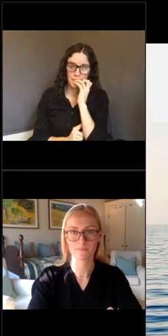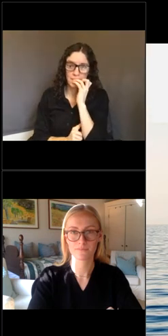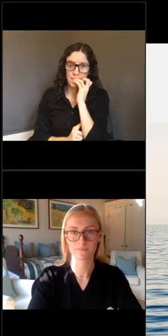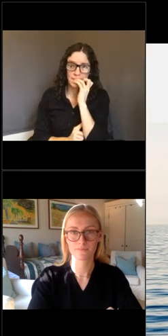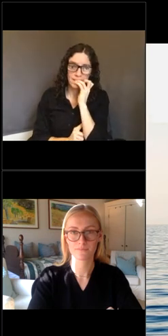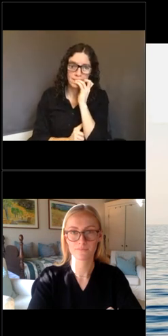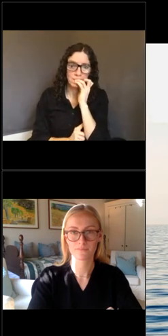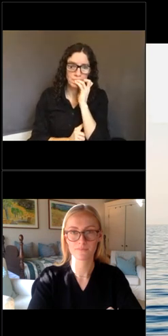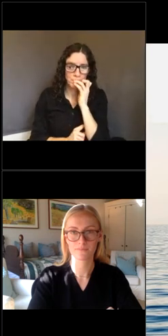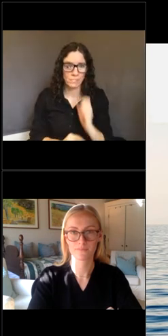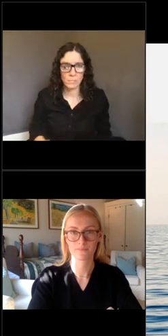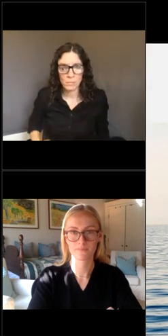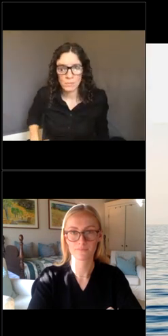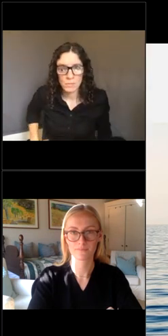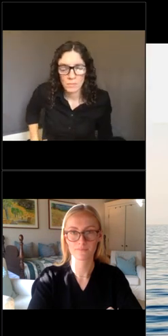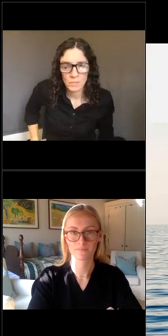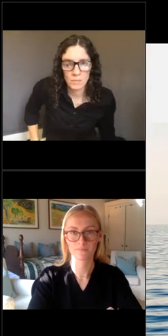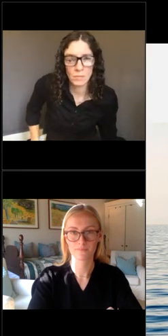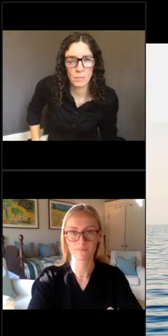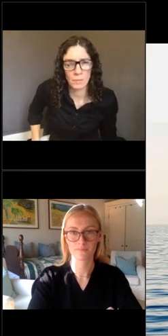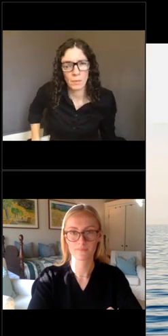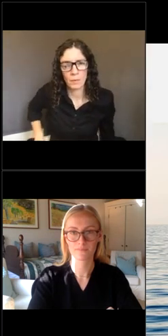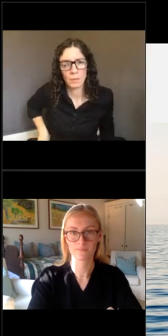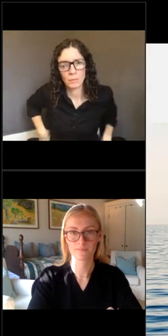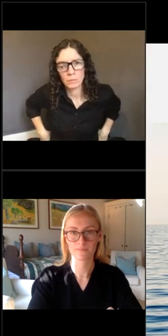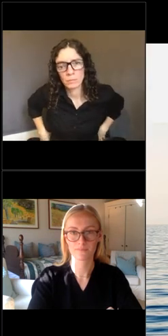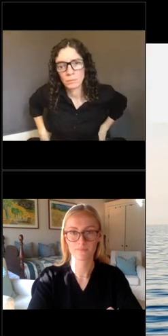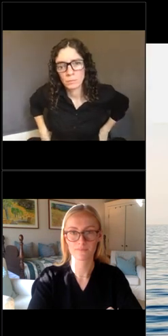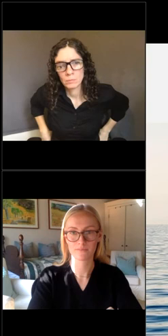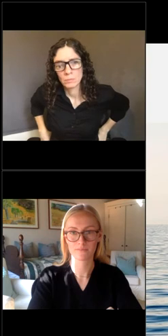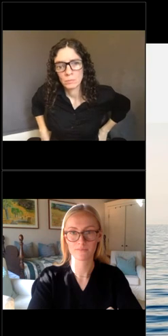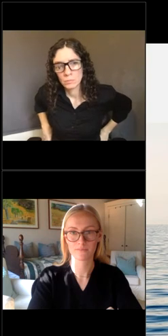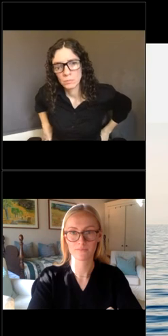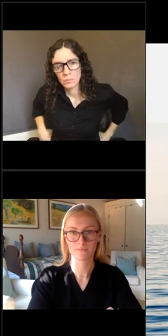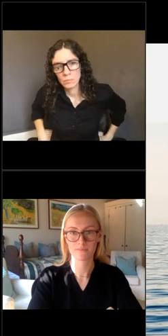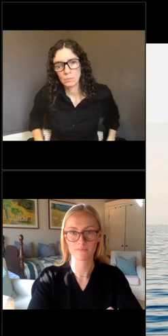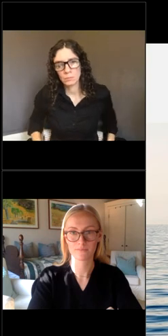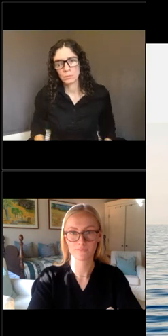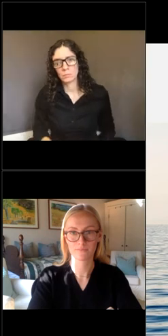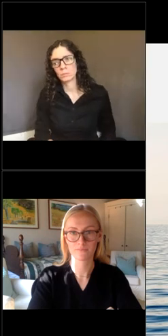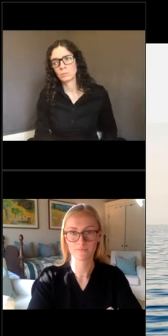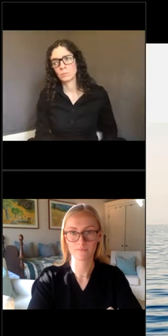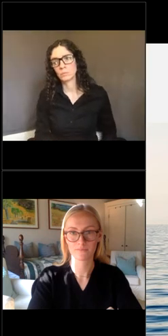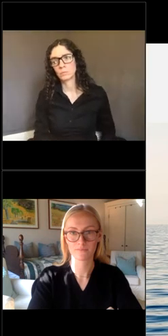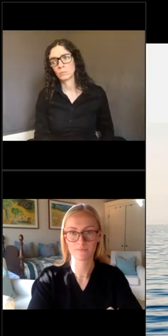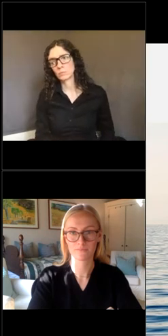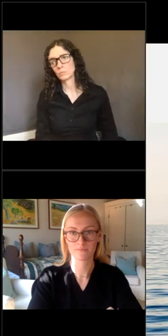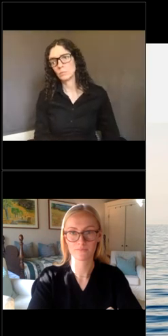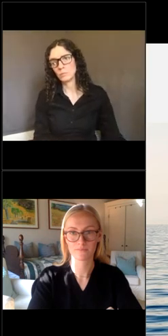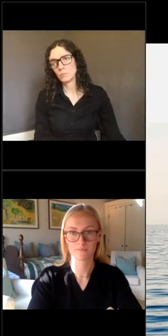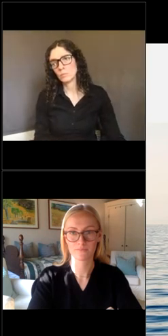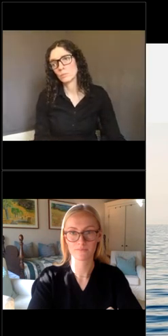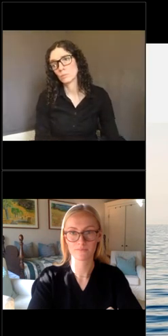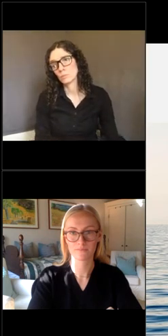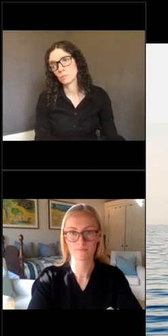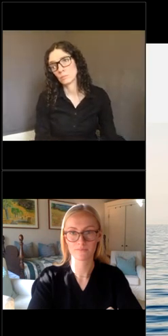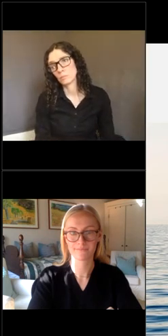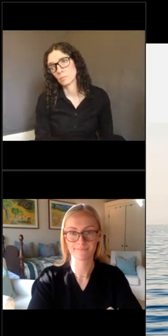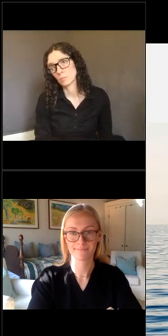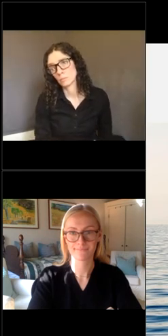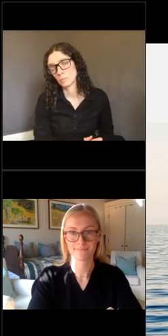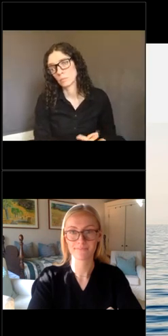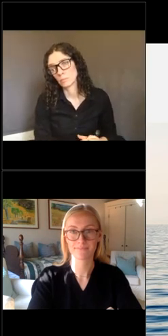one of the issues is the lack of knowledge. These organizations and their secretariats